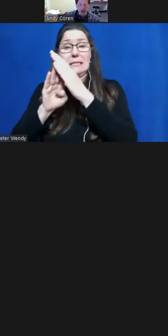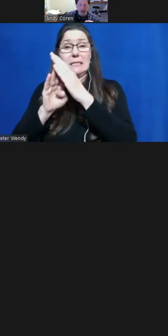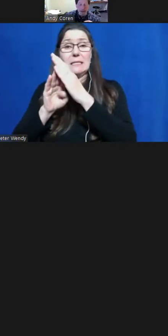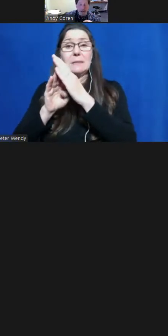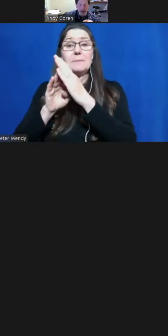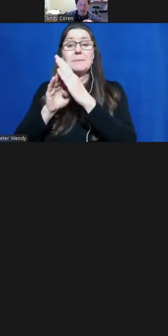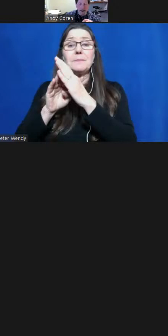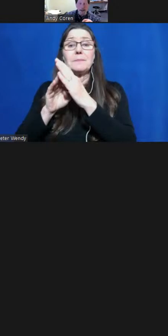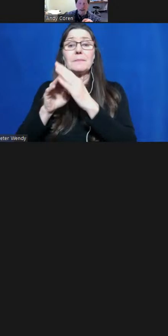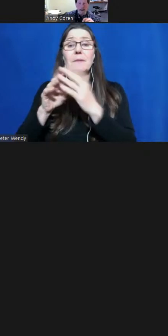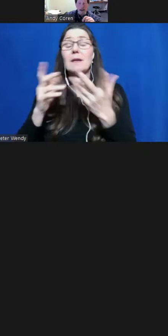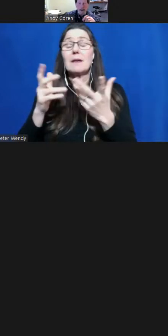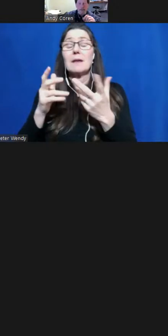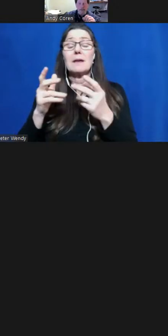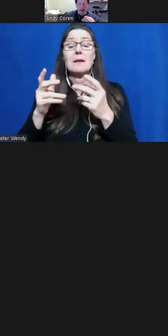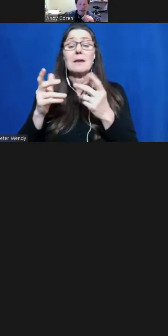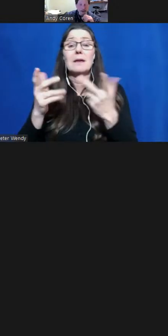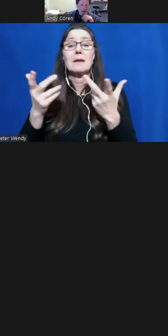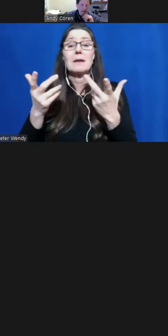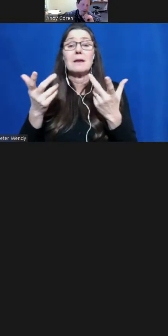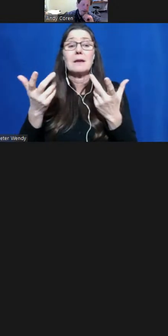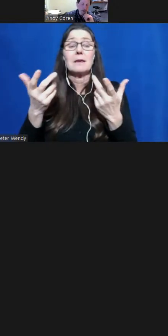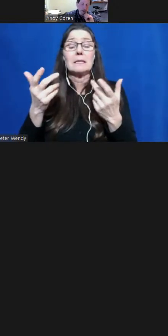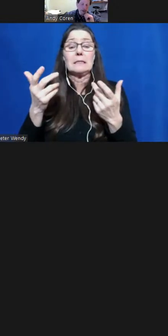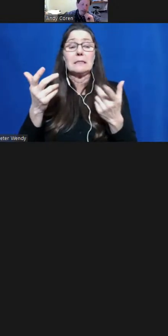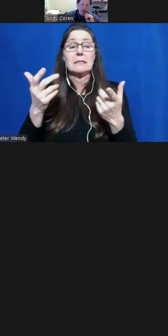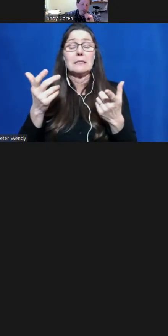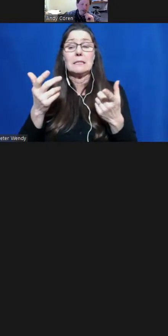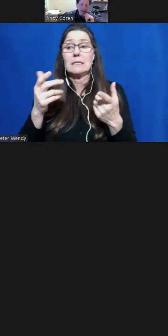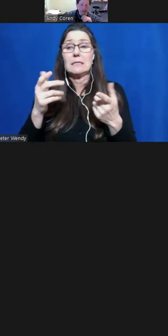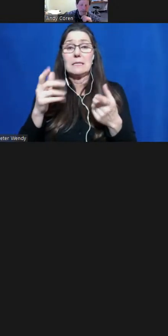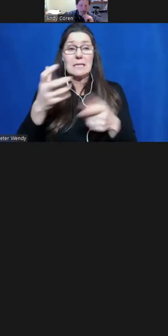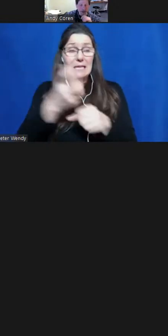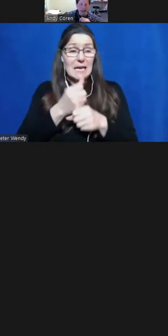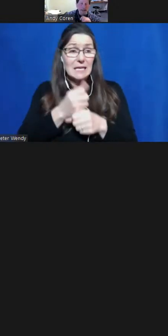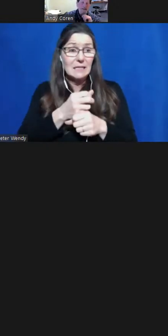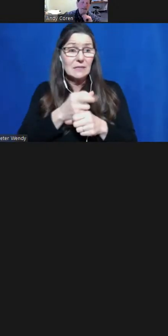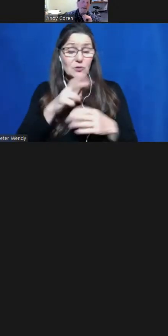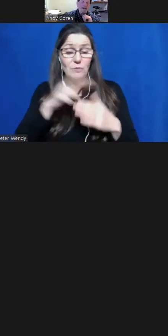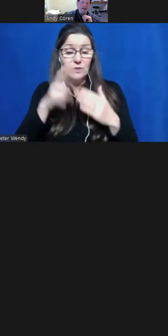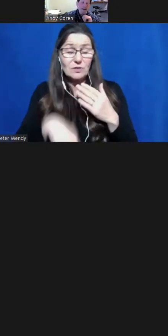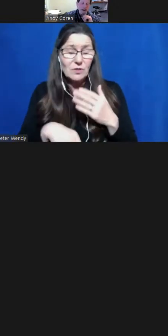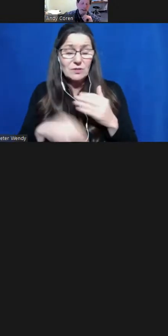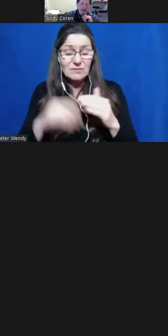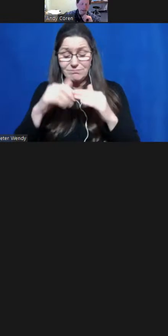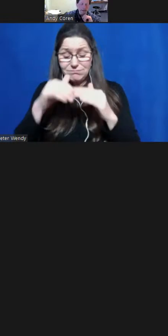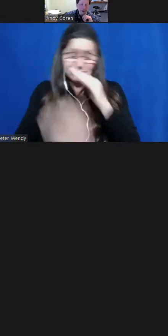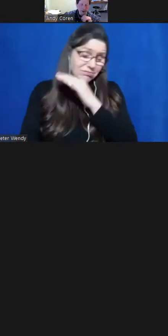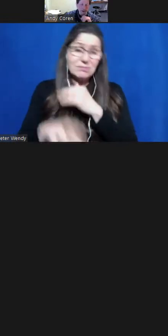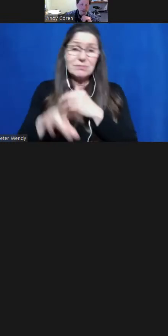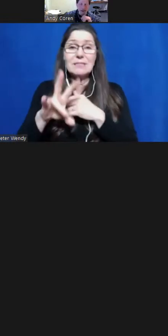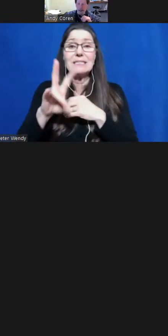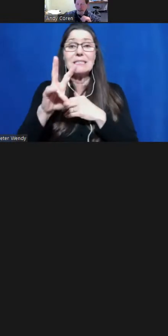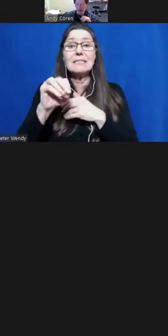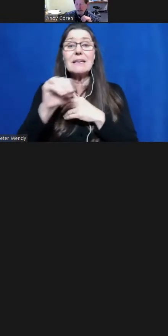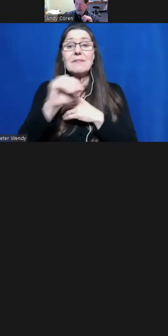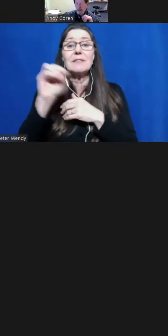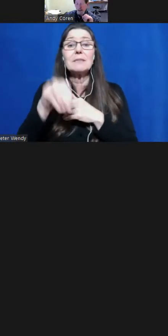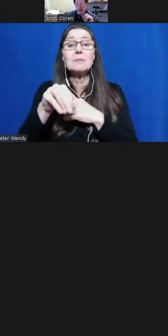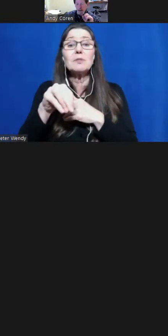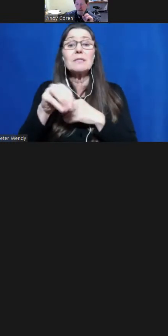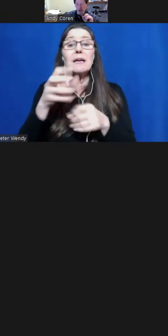call the turnaround time fell to somewhere in the range of 70% got their results